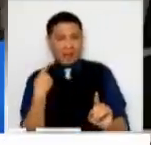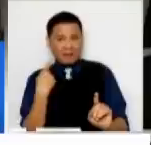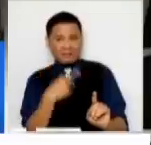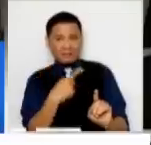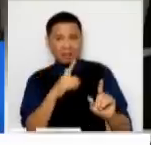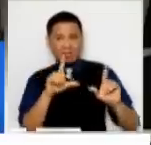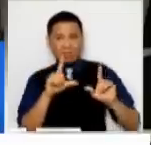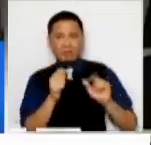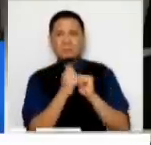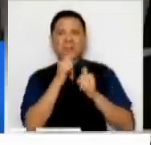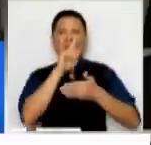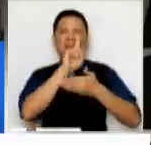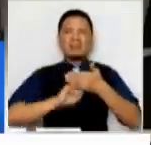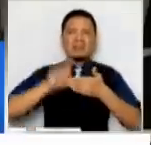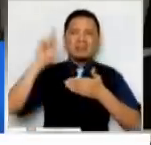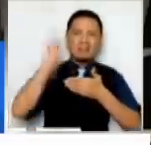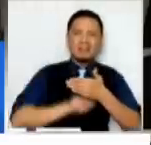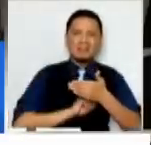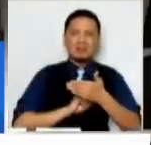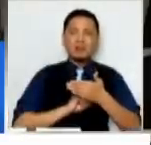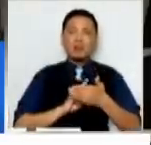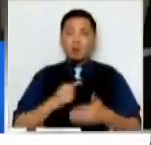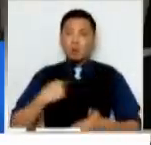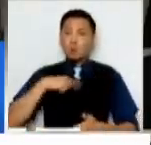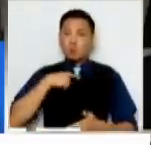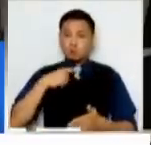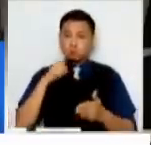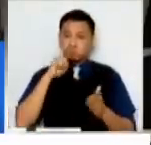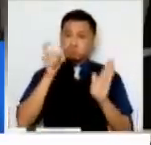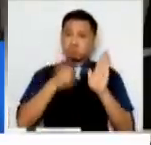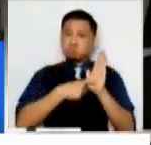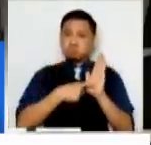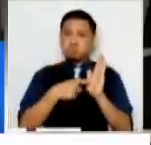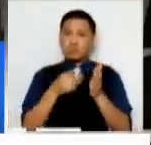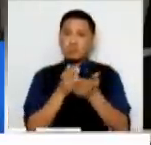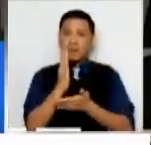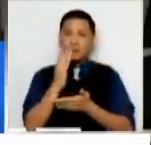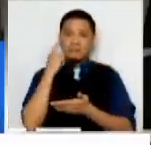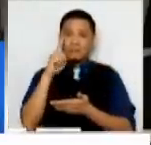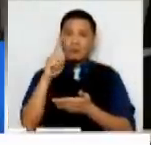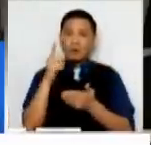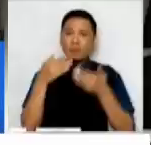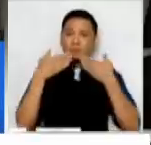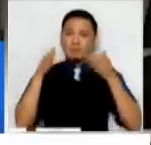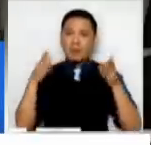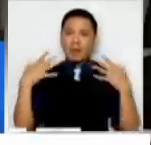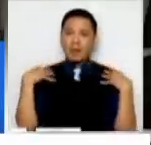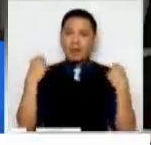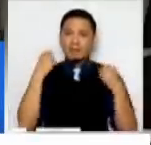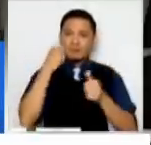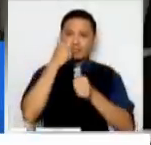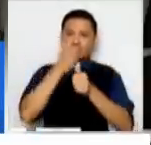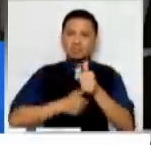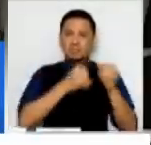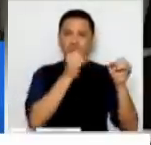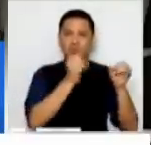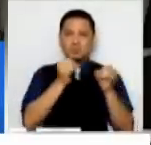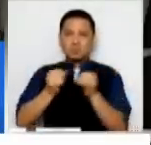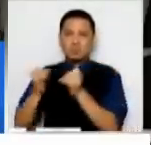recognize the right to public health of every individual.